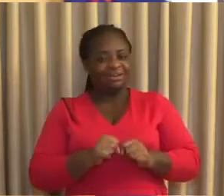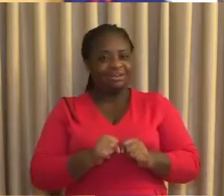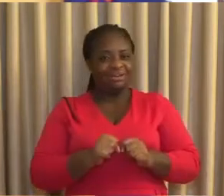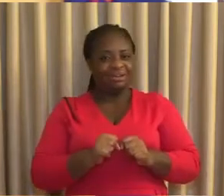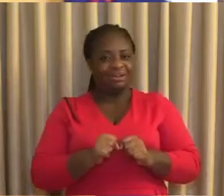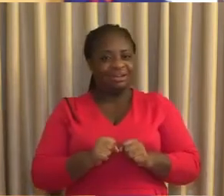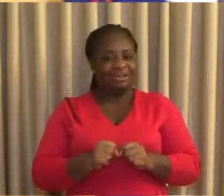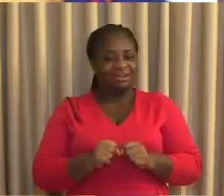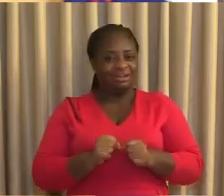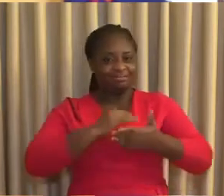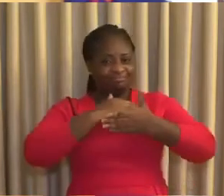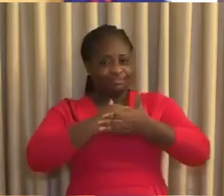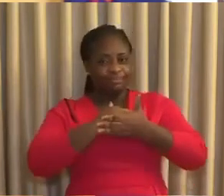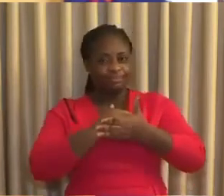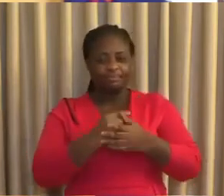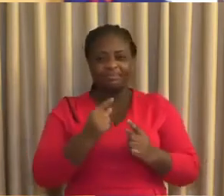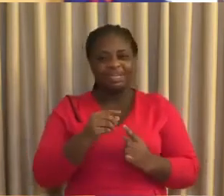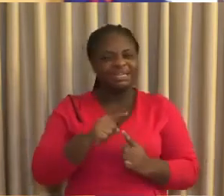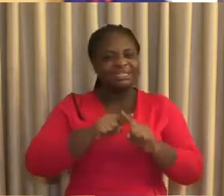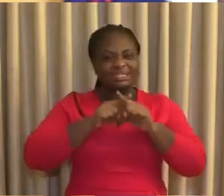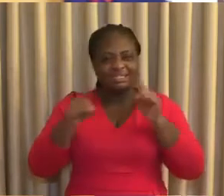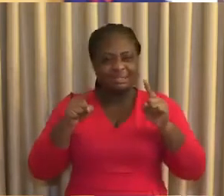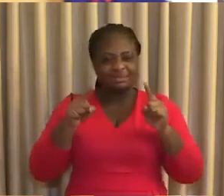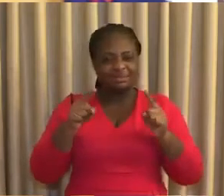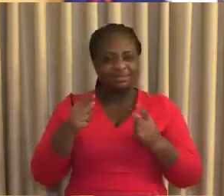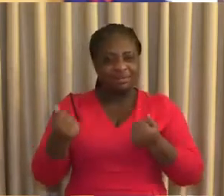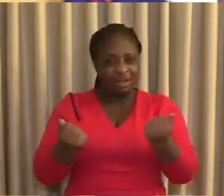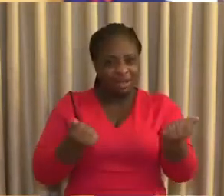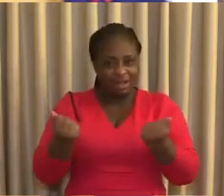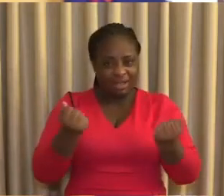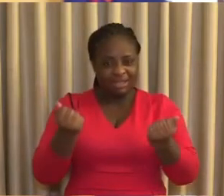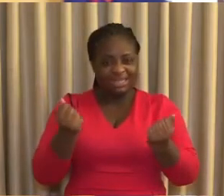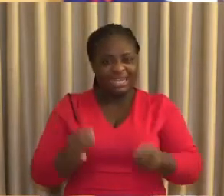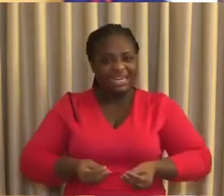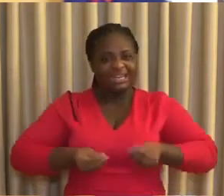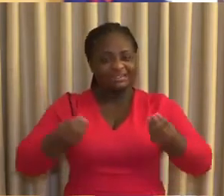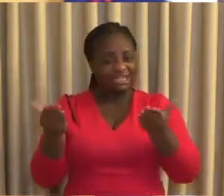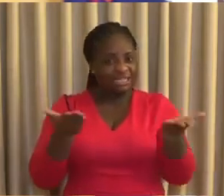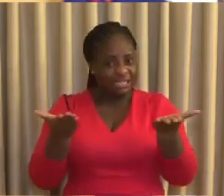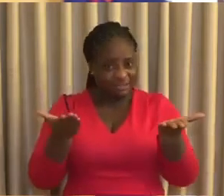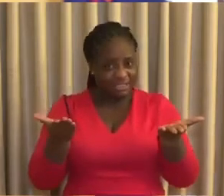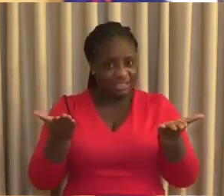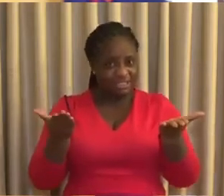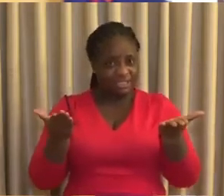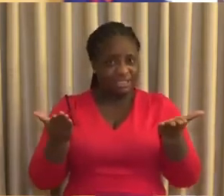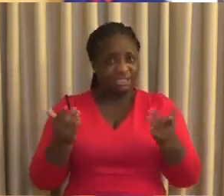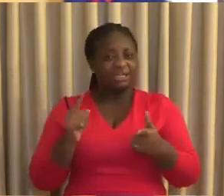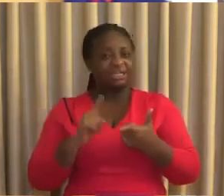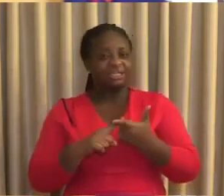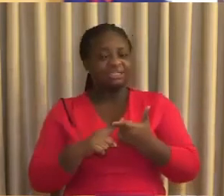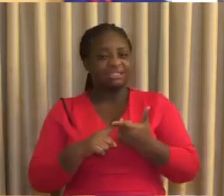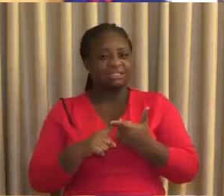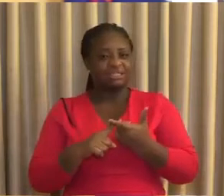for vehicles and aircrafts providing essential services and those carrying cargo. Riders